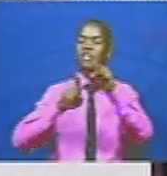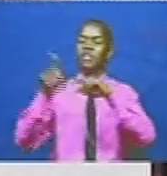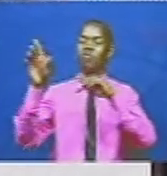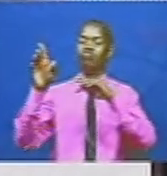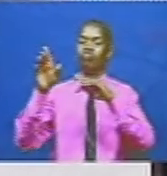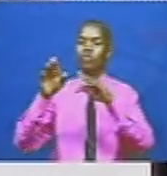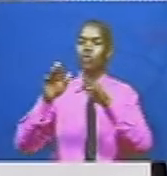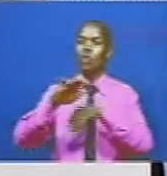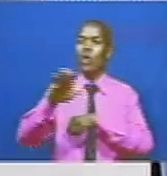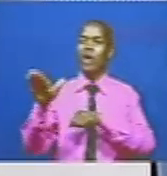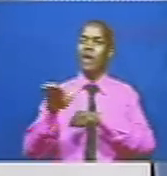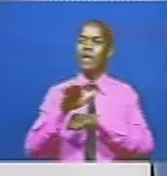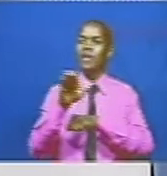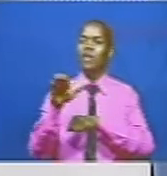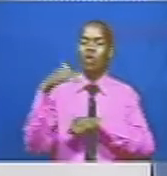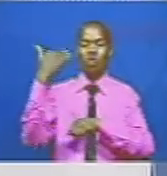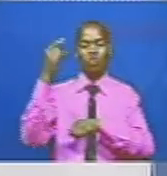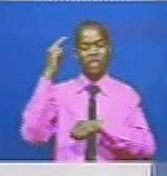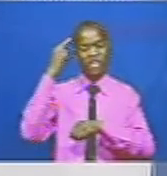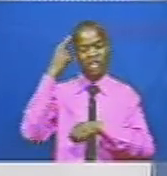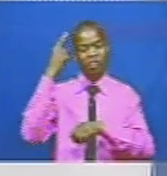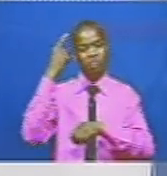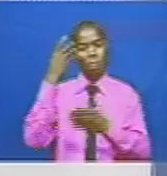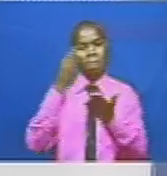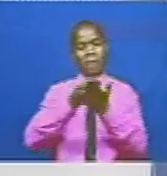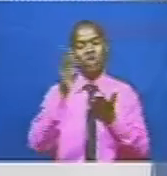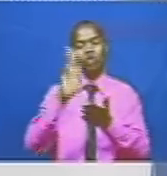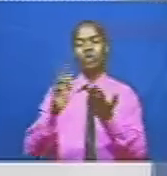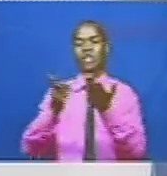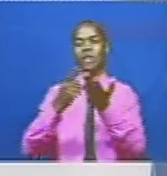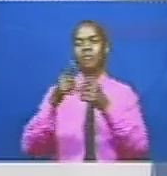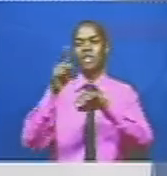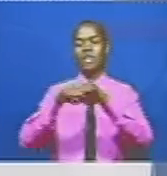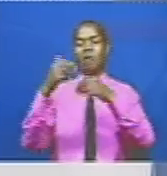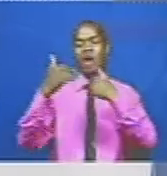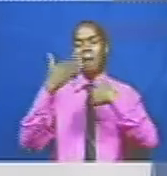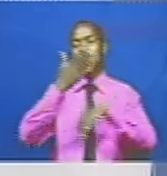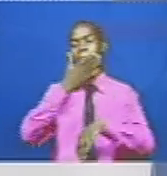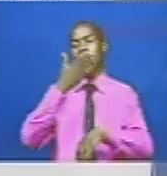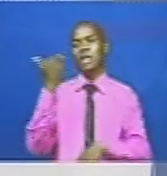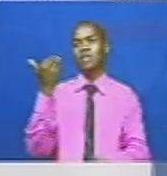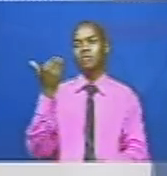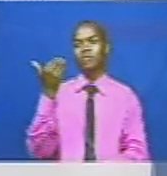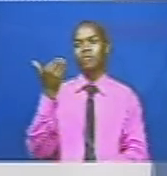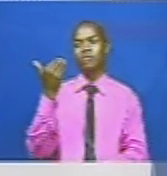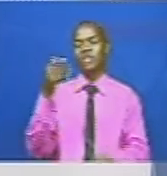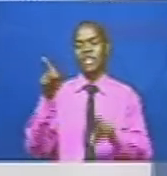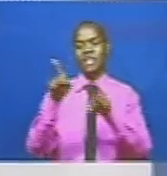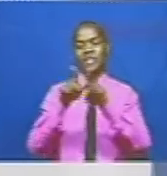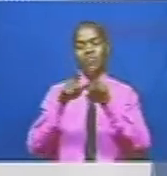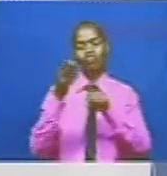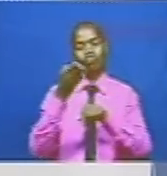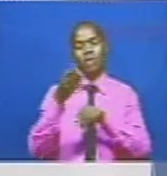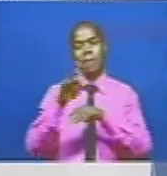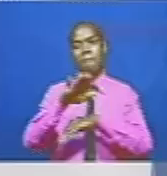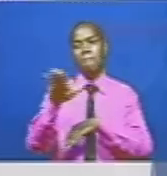at is how much am I spending on my budget? And if I can get a better deal for the same product at this place, I'll buy this